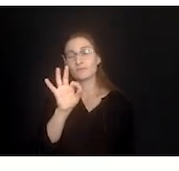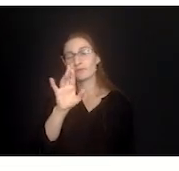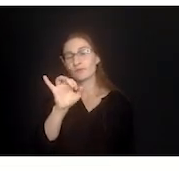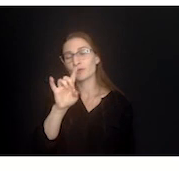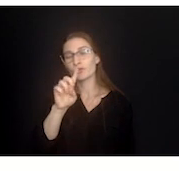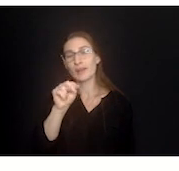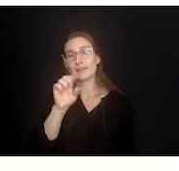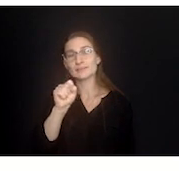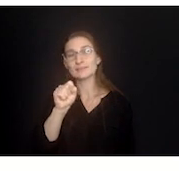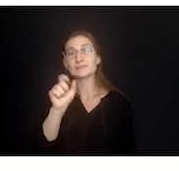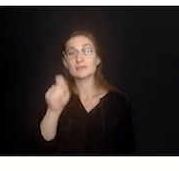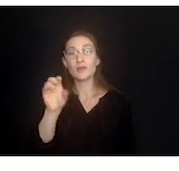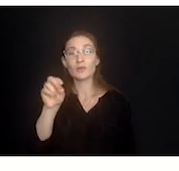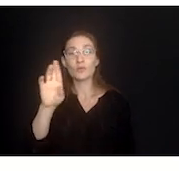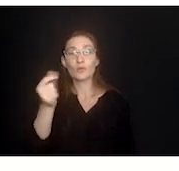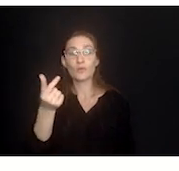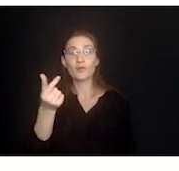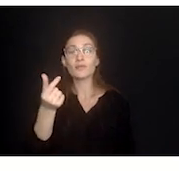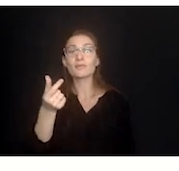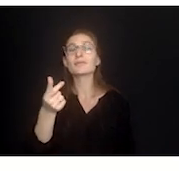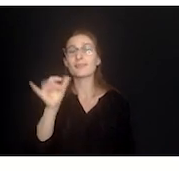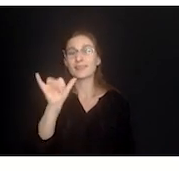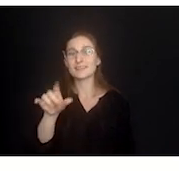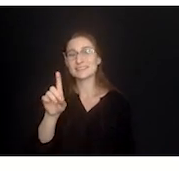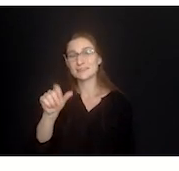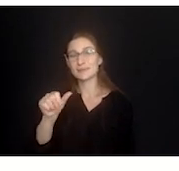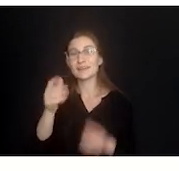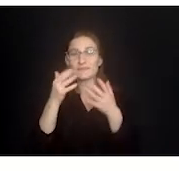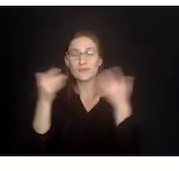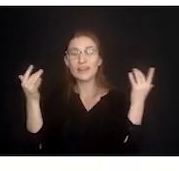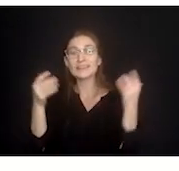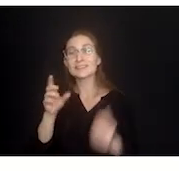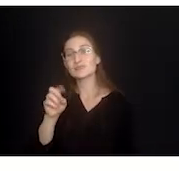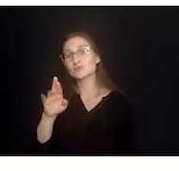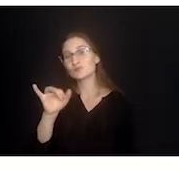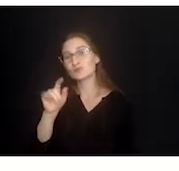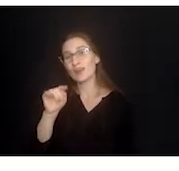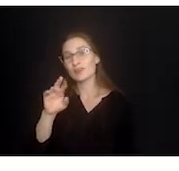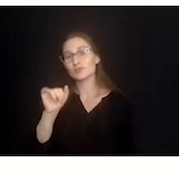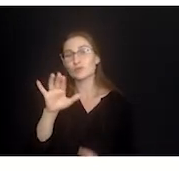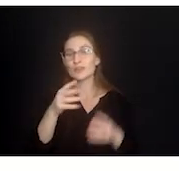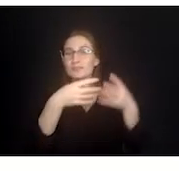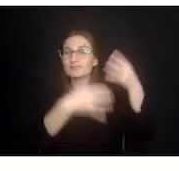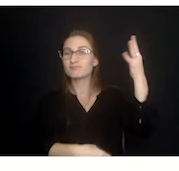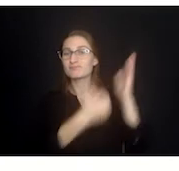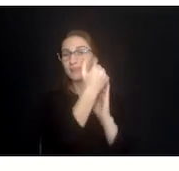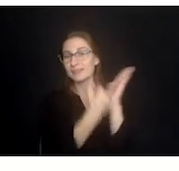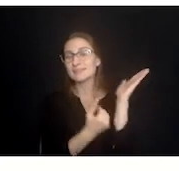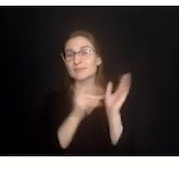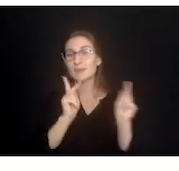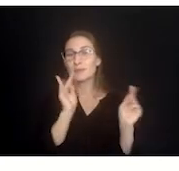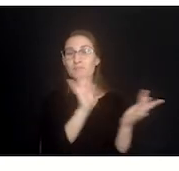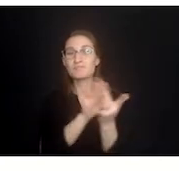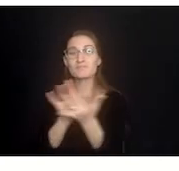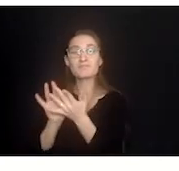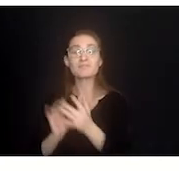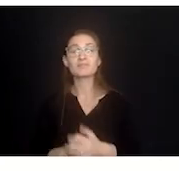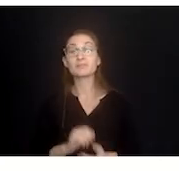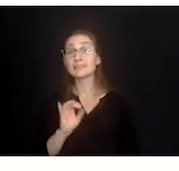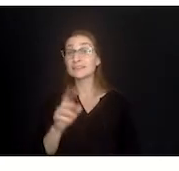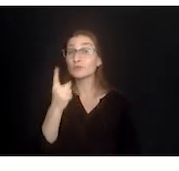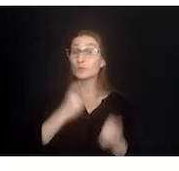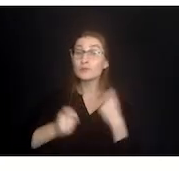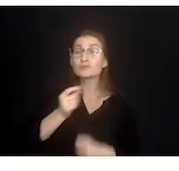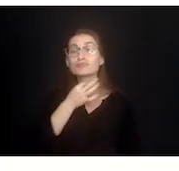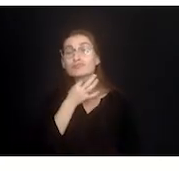sensoryfriends.org is a disability directory if you want to check that out. Please feel free to follow us. And if you have any questions,